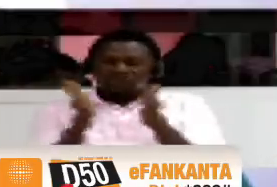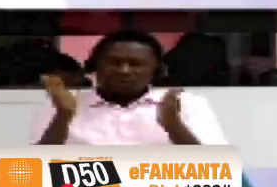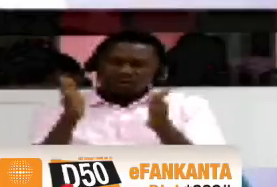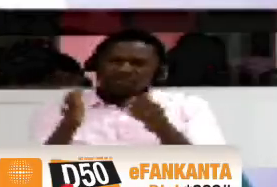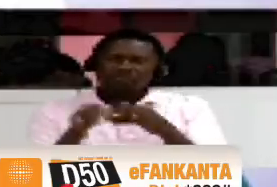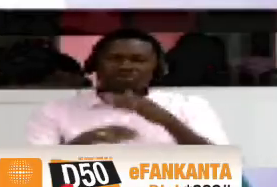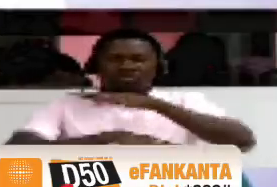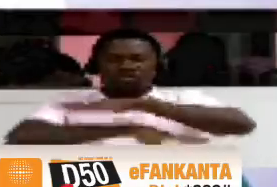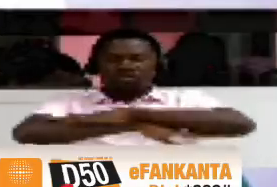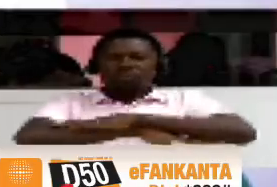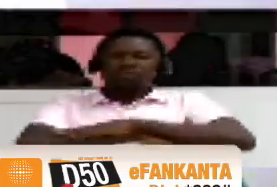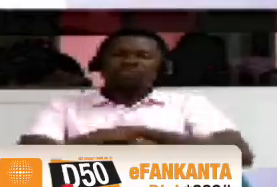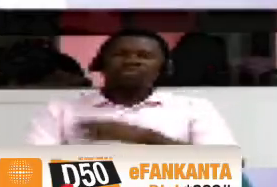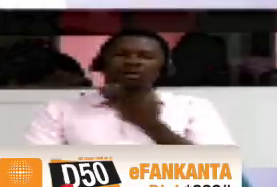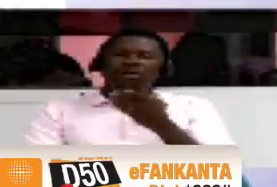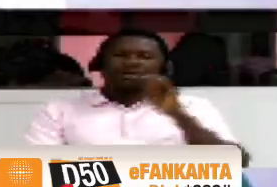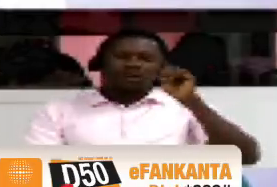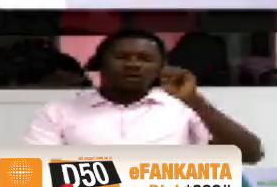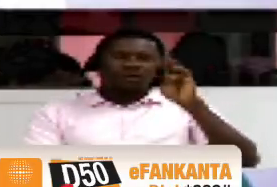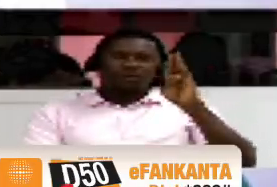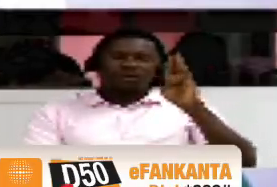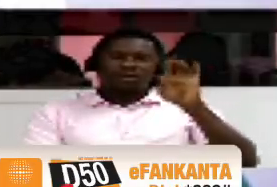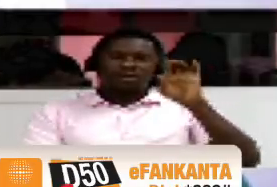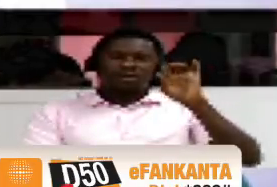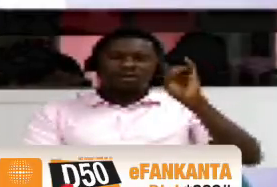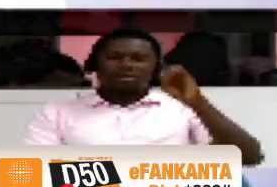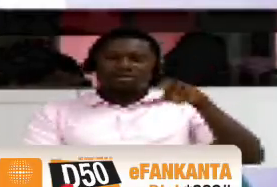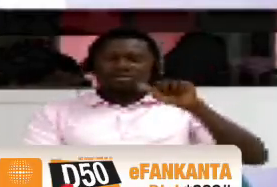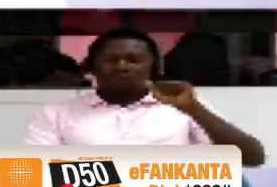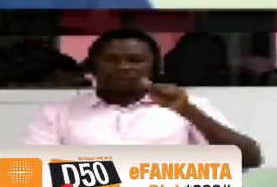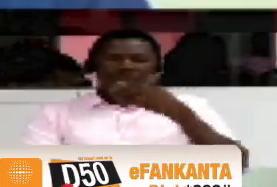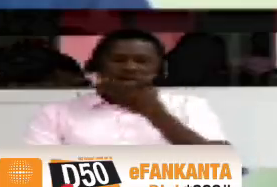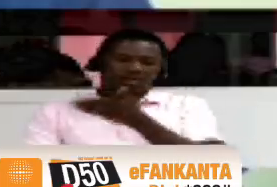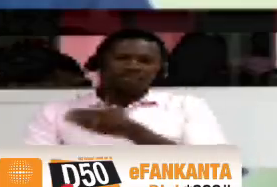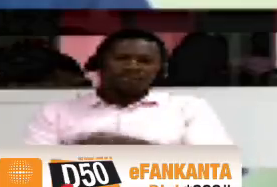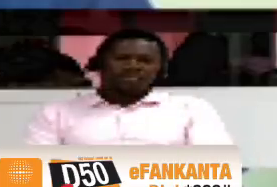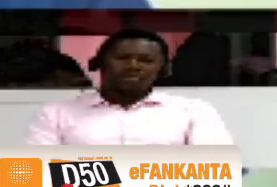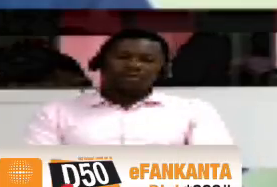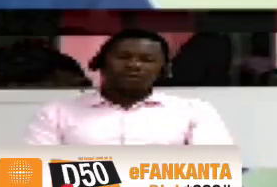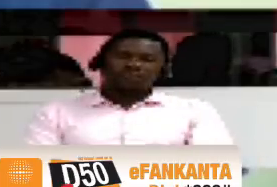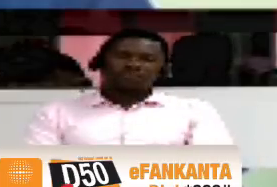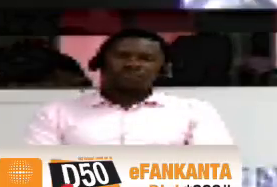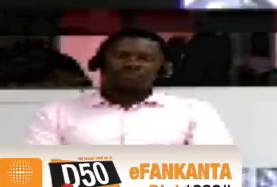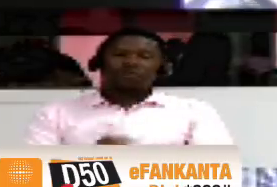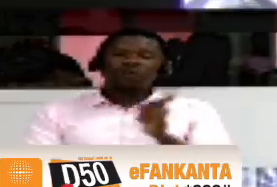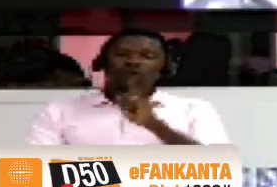Ibrahim attended. And so from the information that Alaji gave you and the other